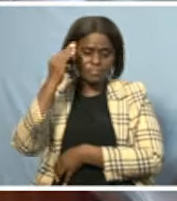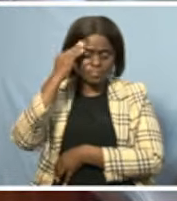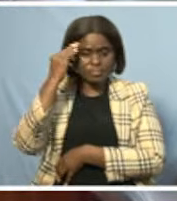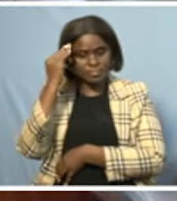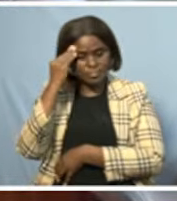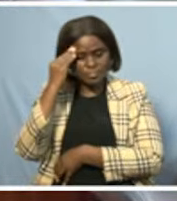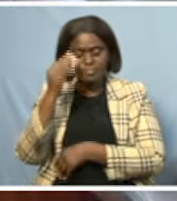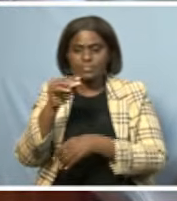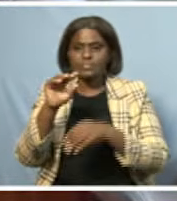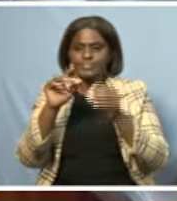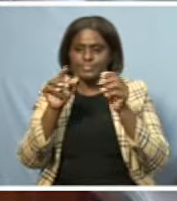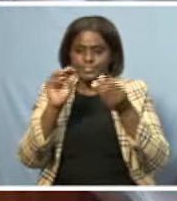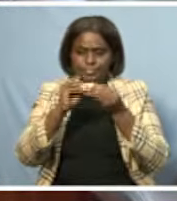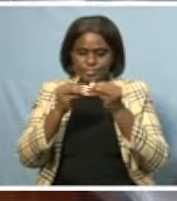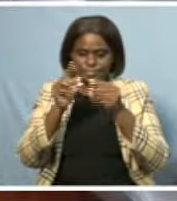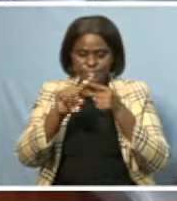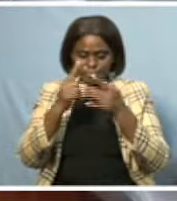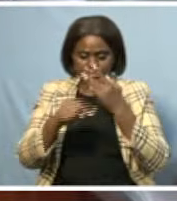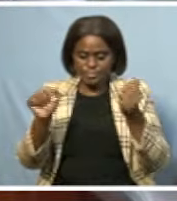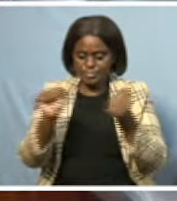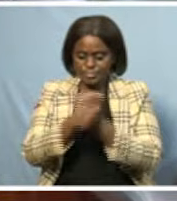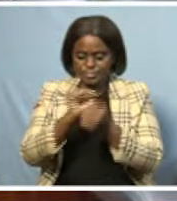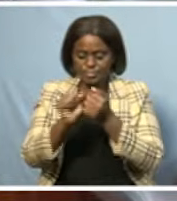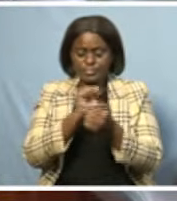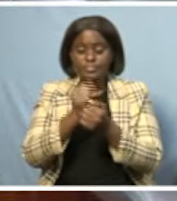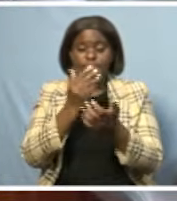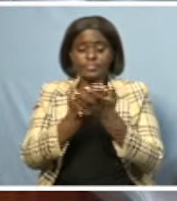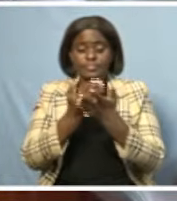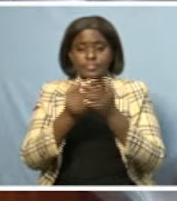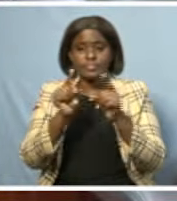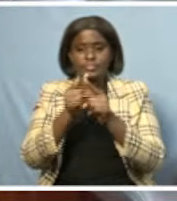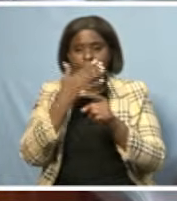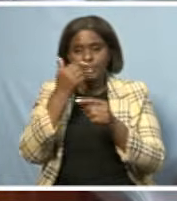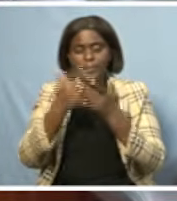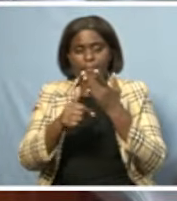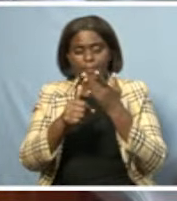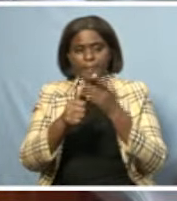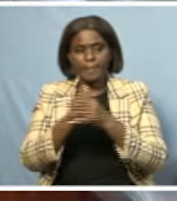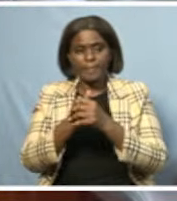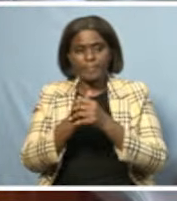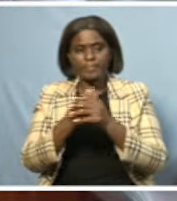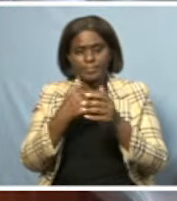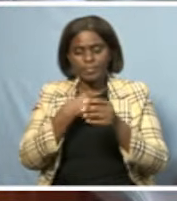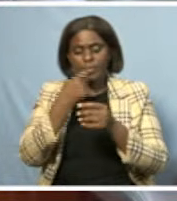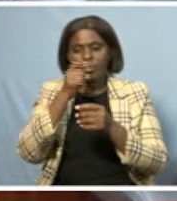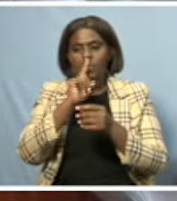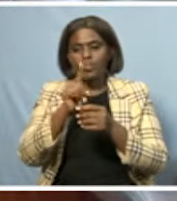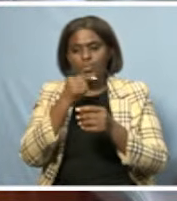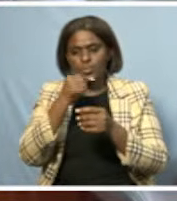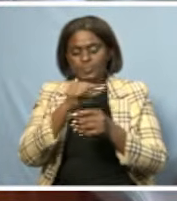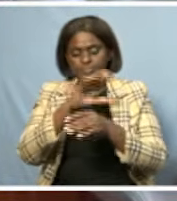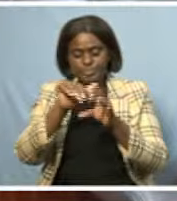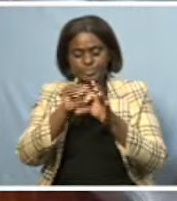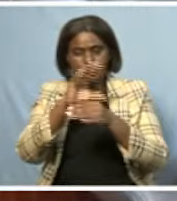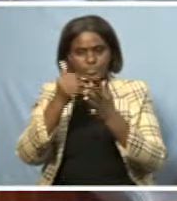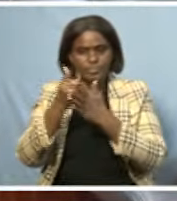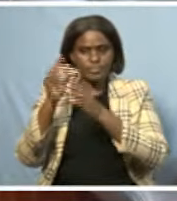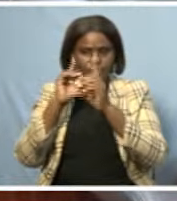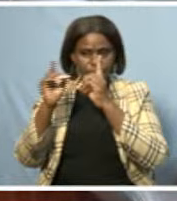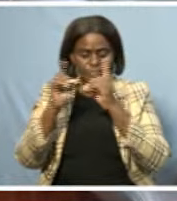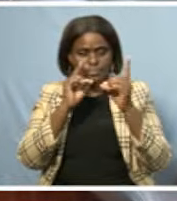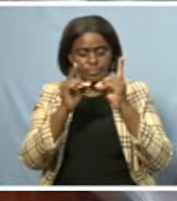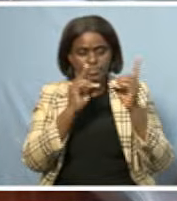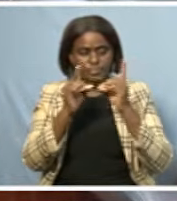common denominator as to what a disaster basically should be. I must say, in all these debates